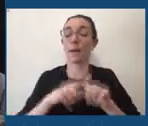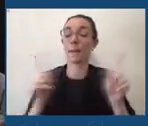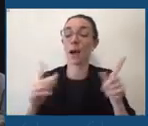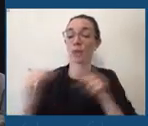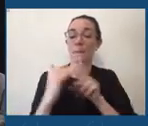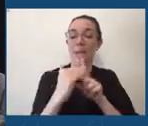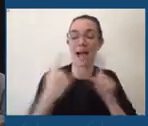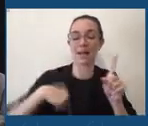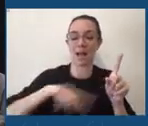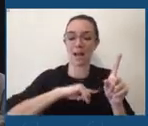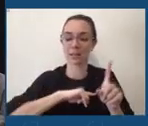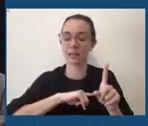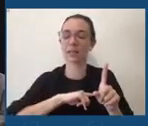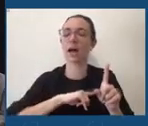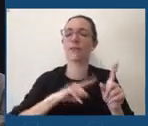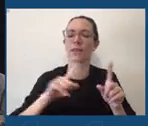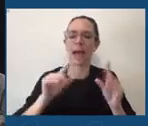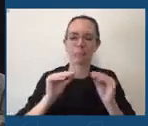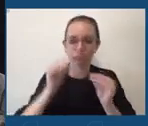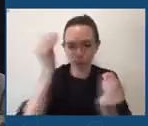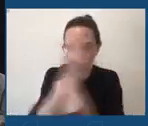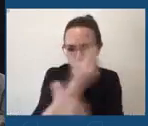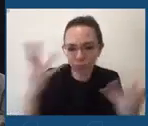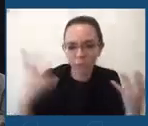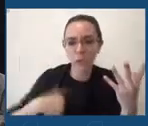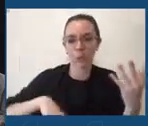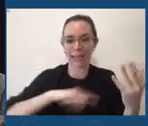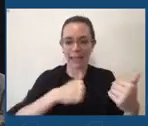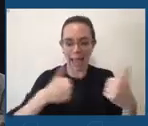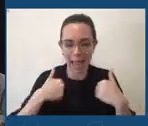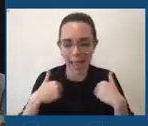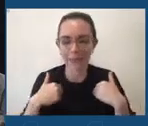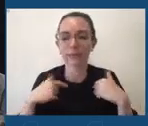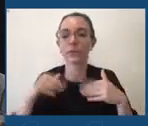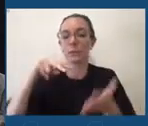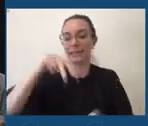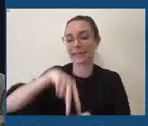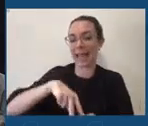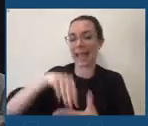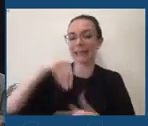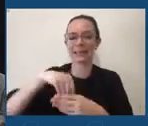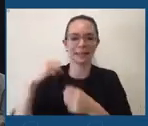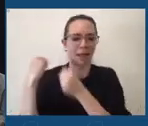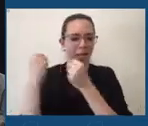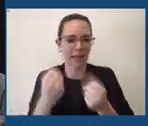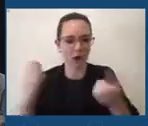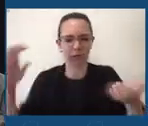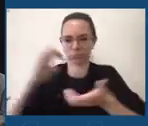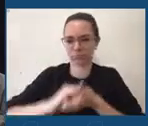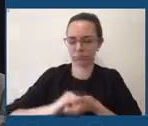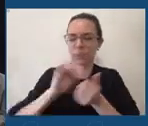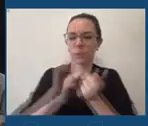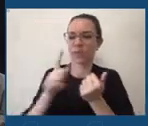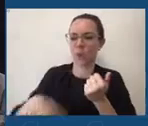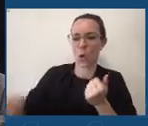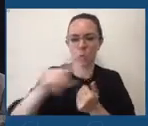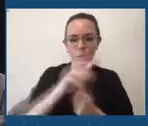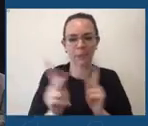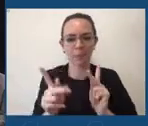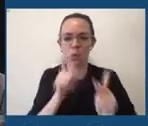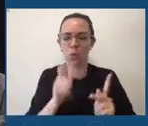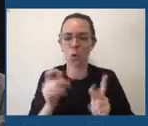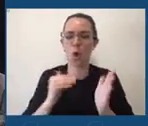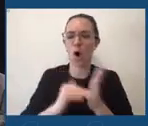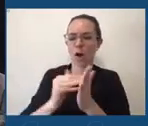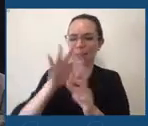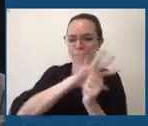the clarion call we have to stand in solidarity with those, oh God, who are often overlooked and